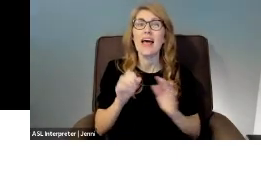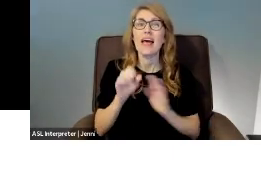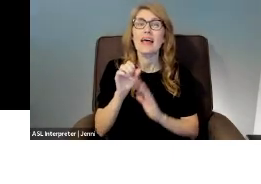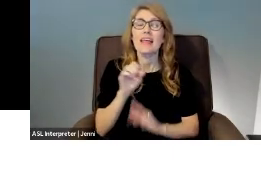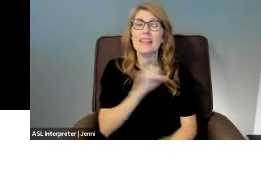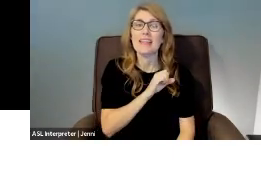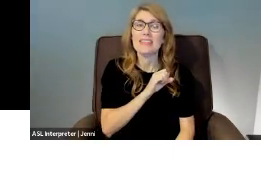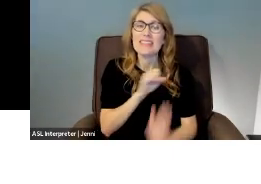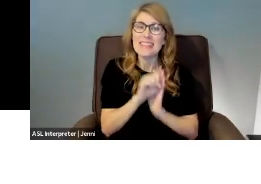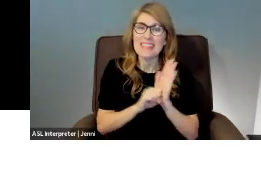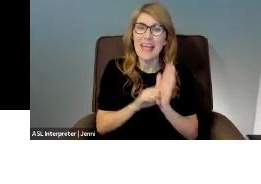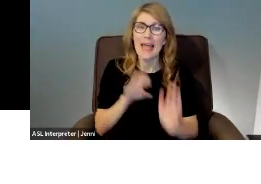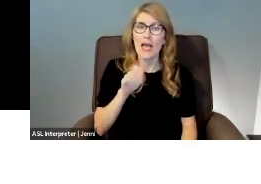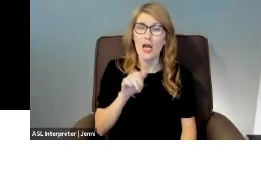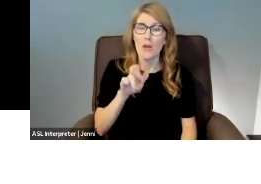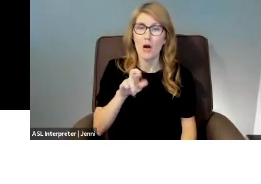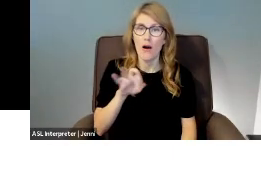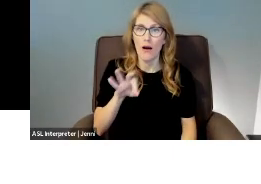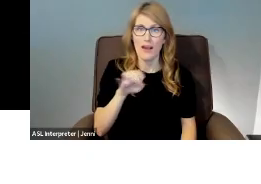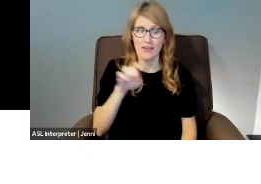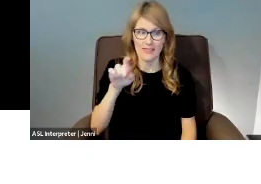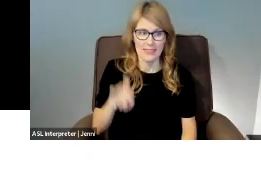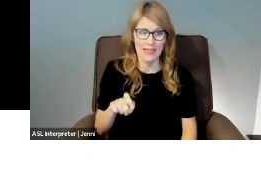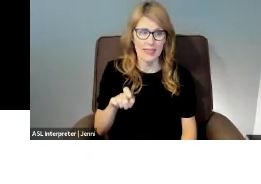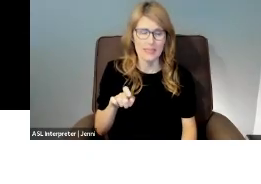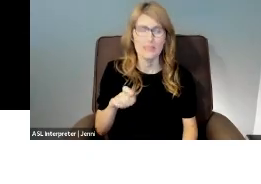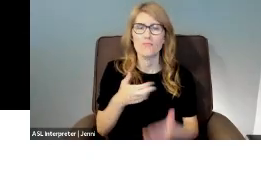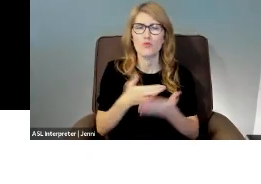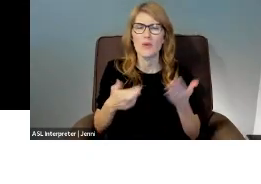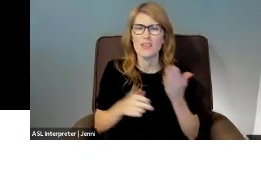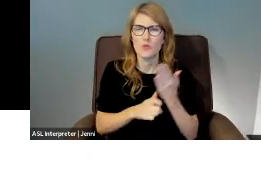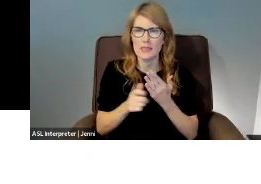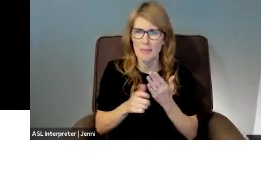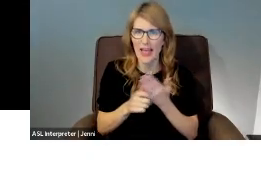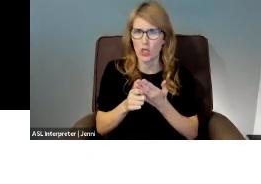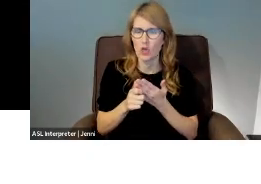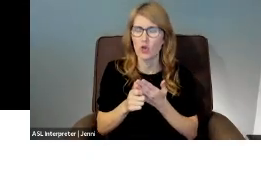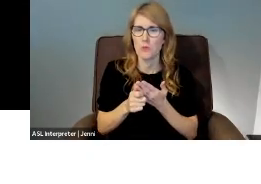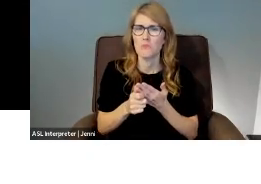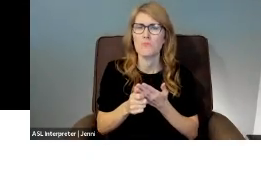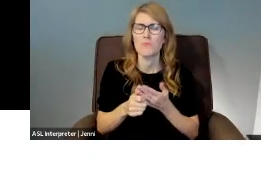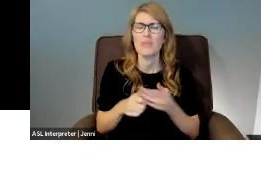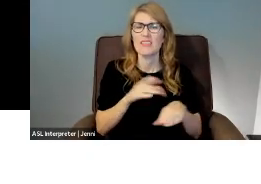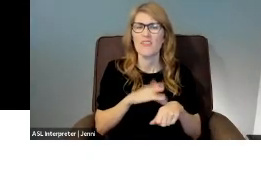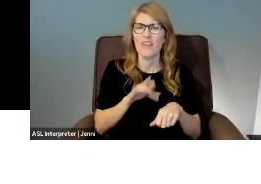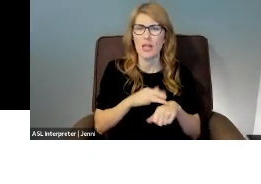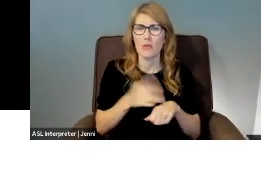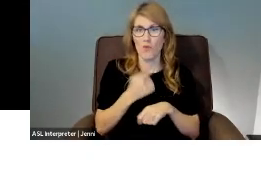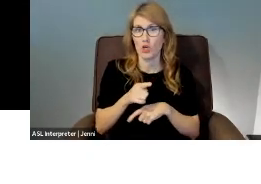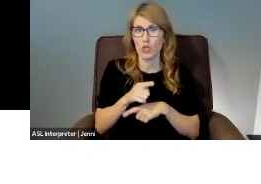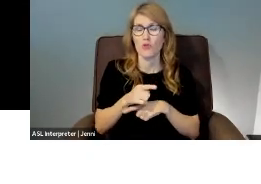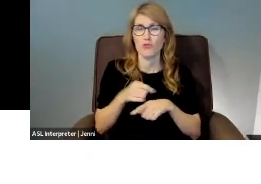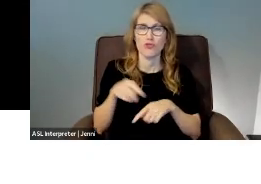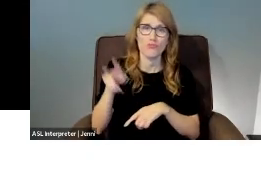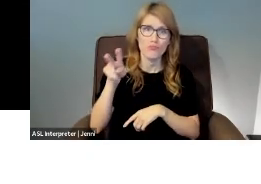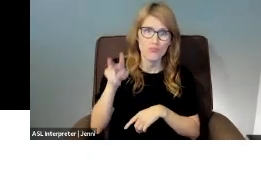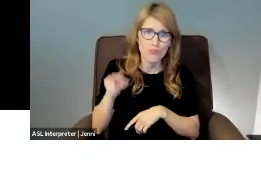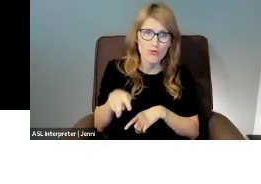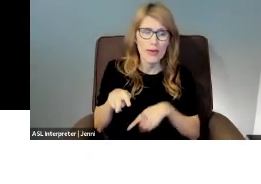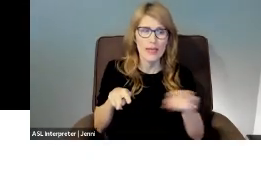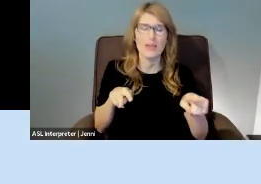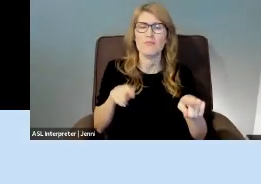Resource Manual is available for you to view at the link below as well.